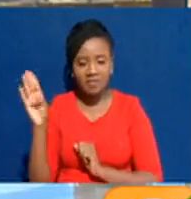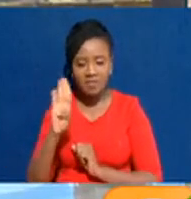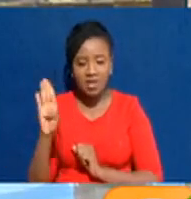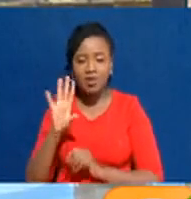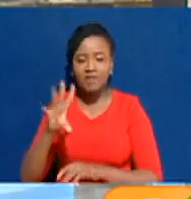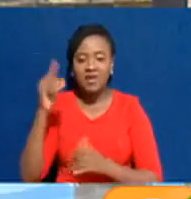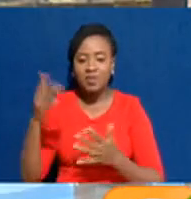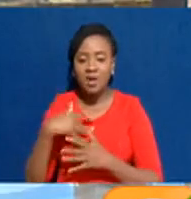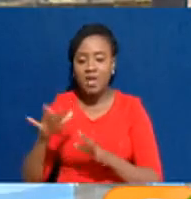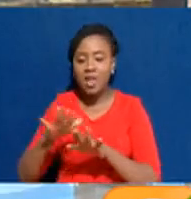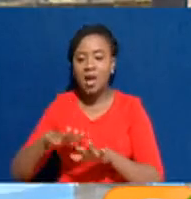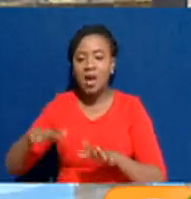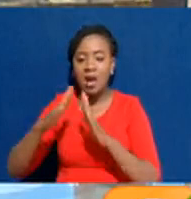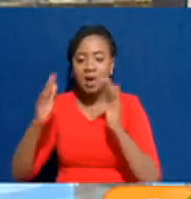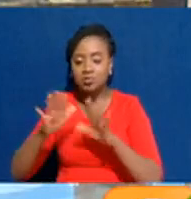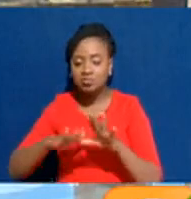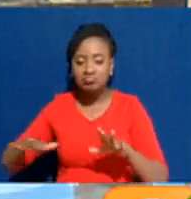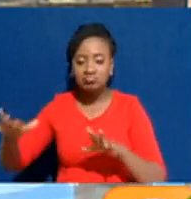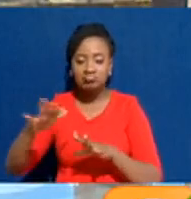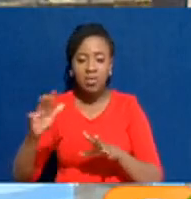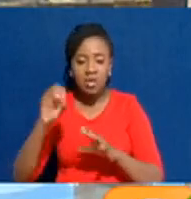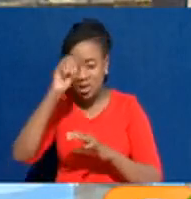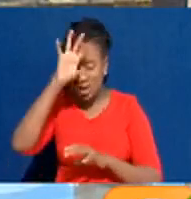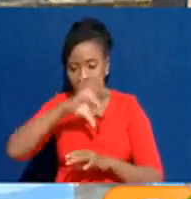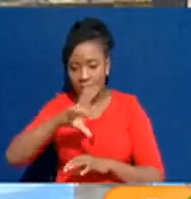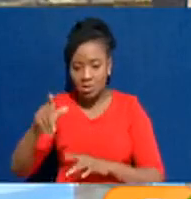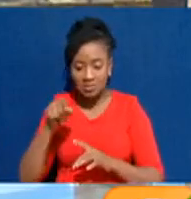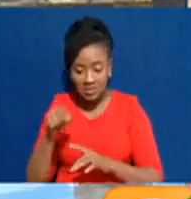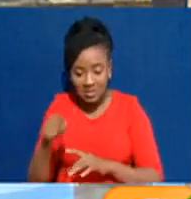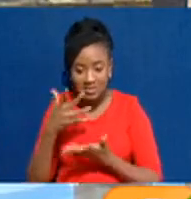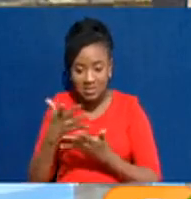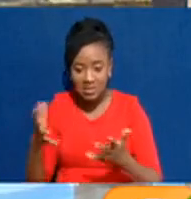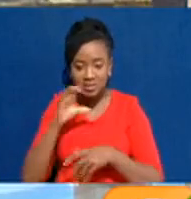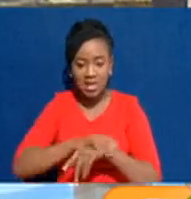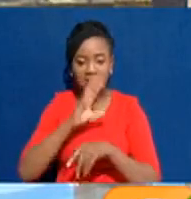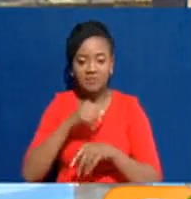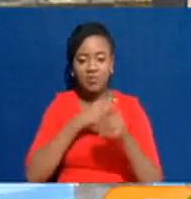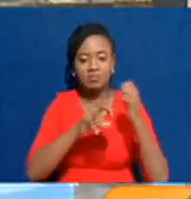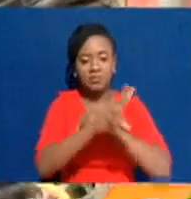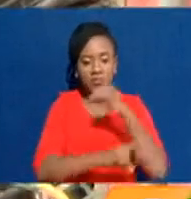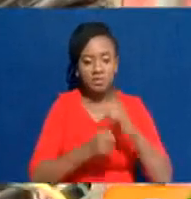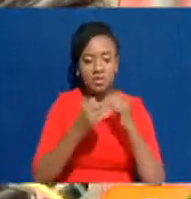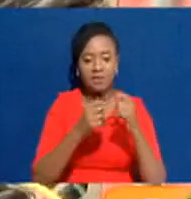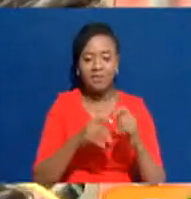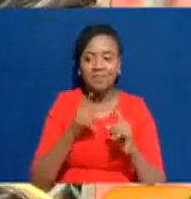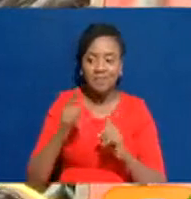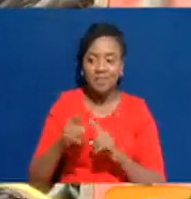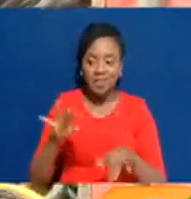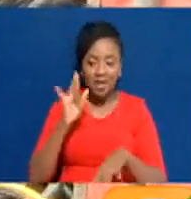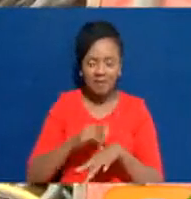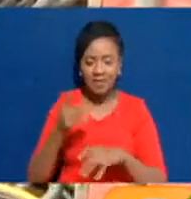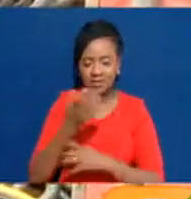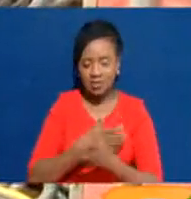Kiambaa County, believed to have been vandalized from the national grid. Energy PS Alex Wachira termed the act as economic sabotage, saying